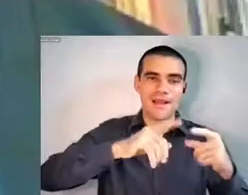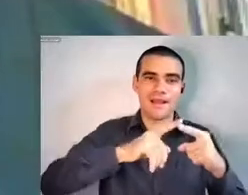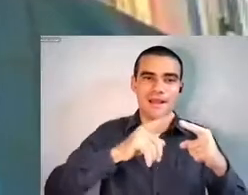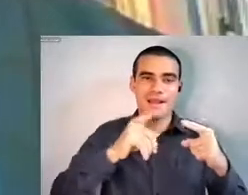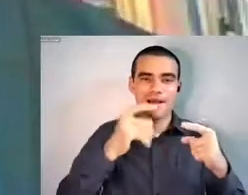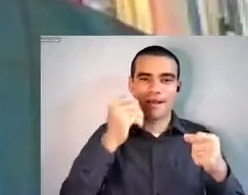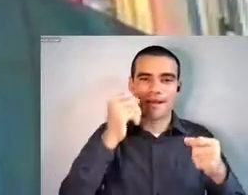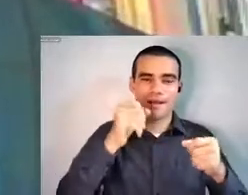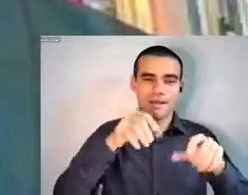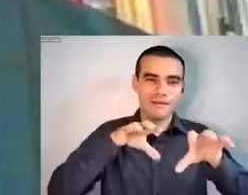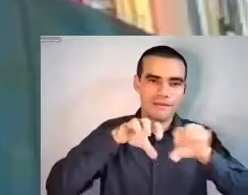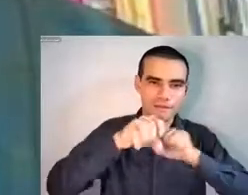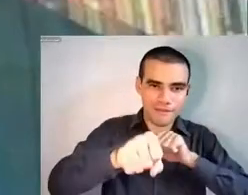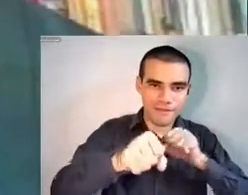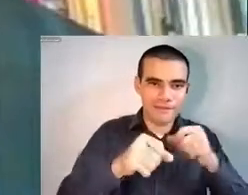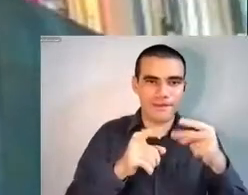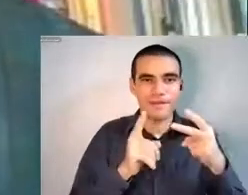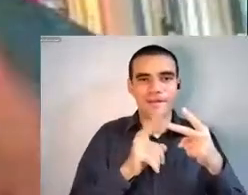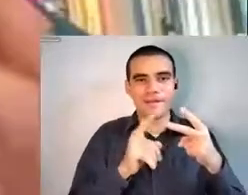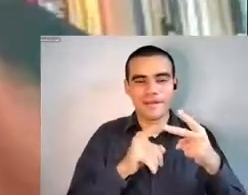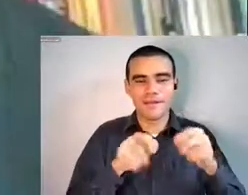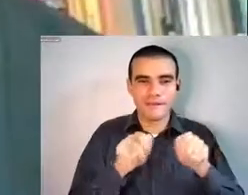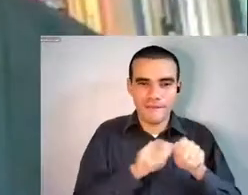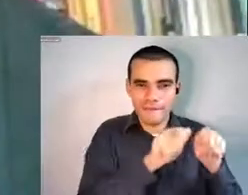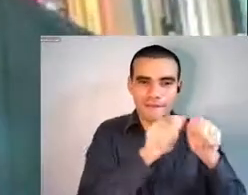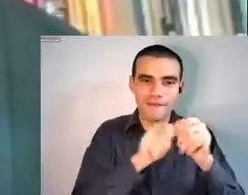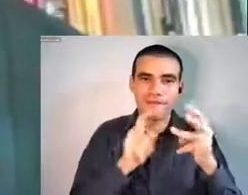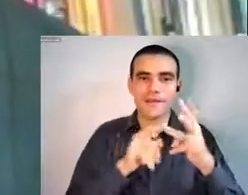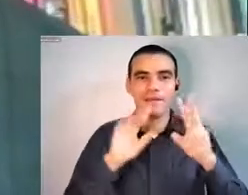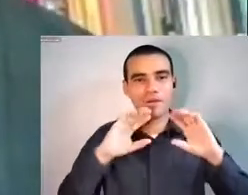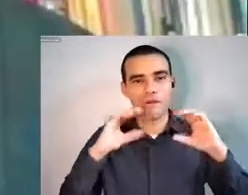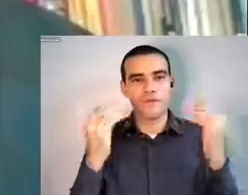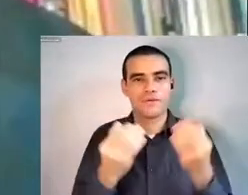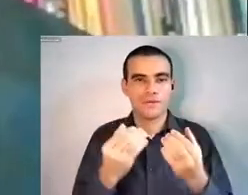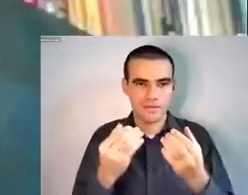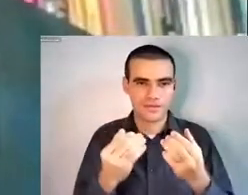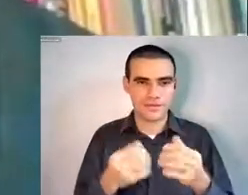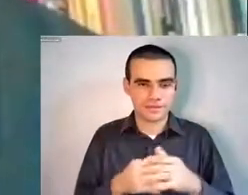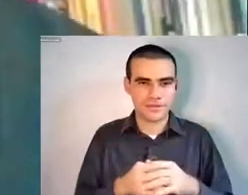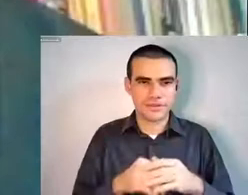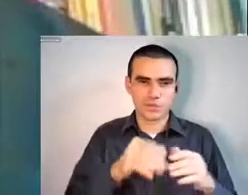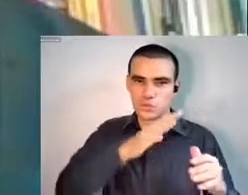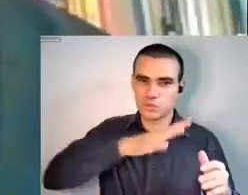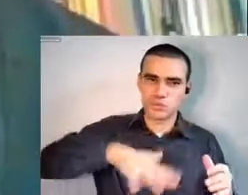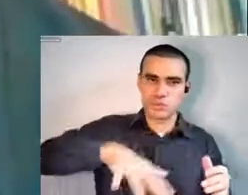of focus here: the academia, productive sector, and local community.